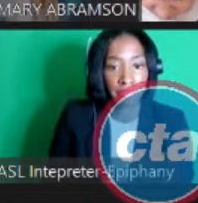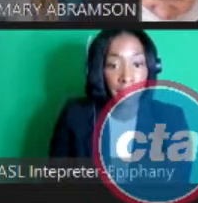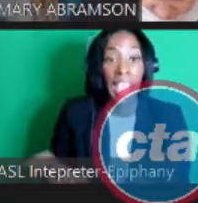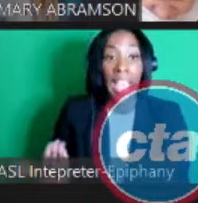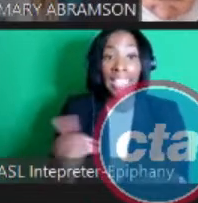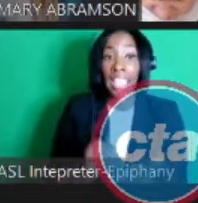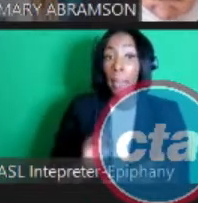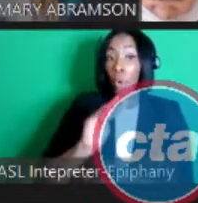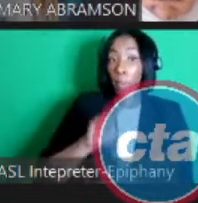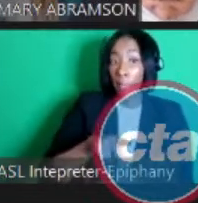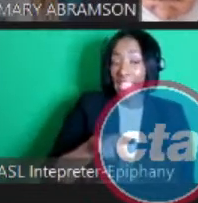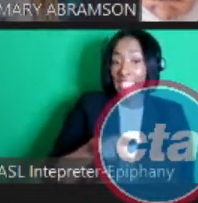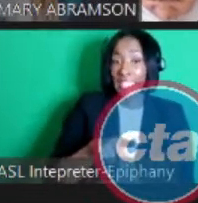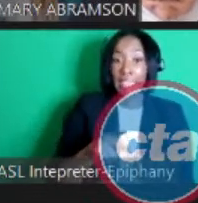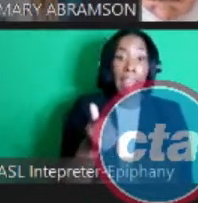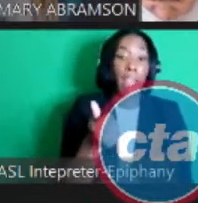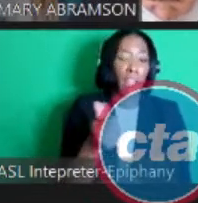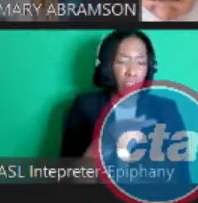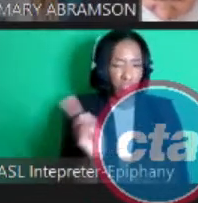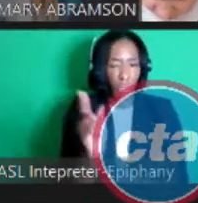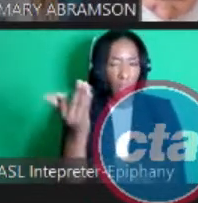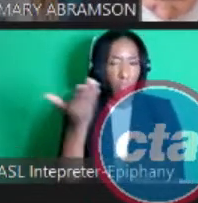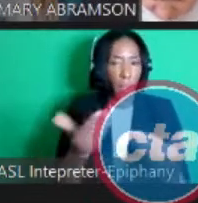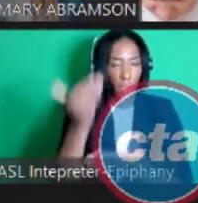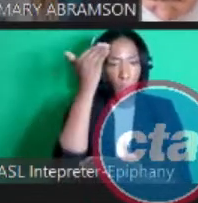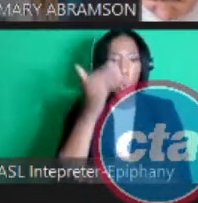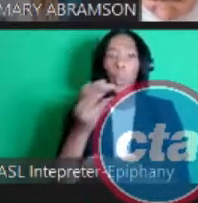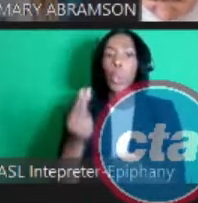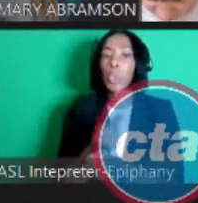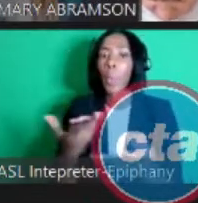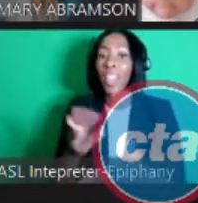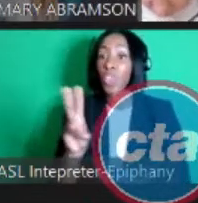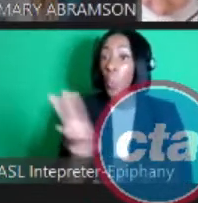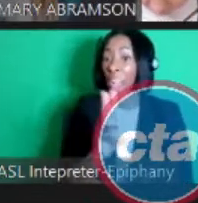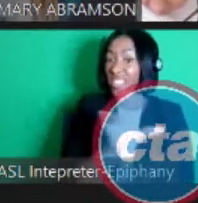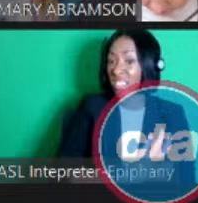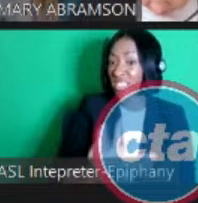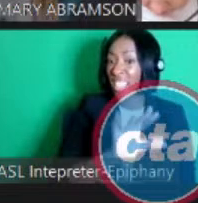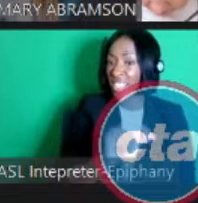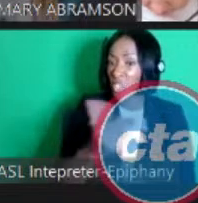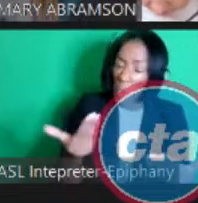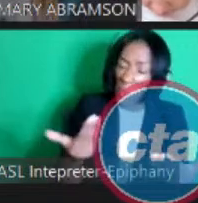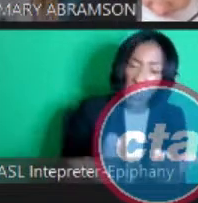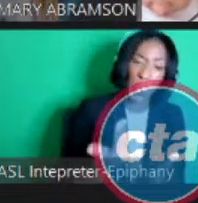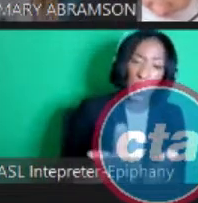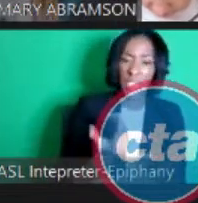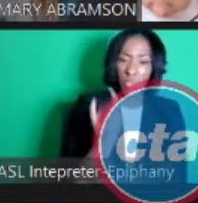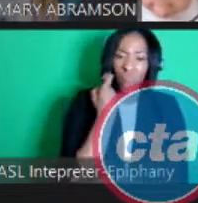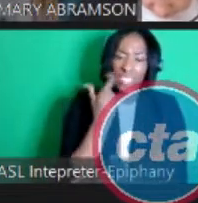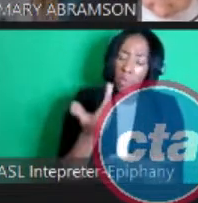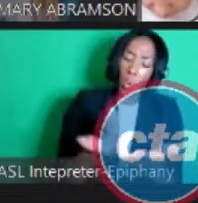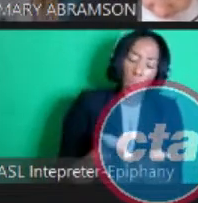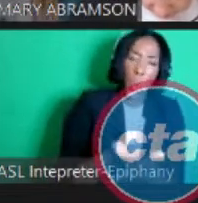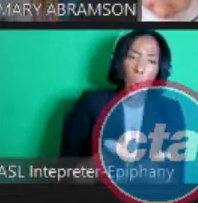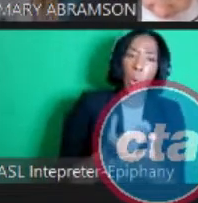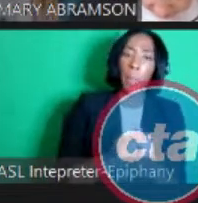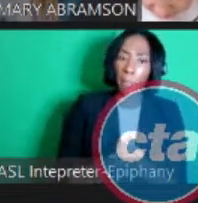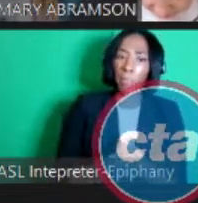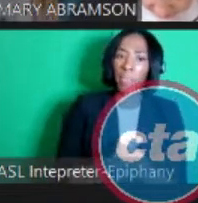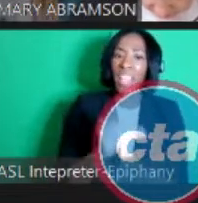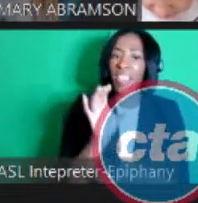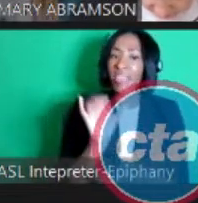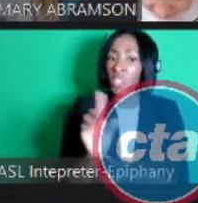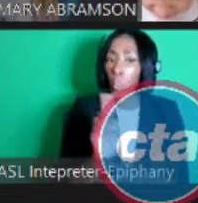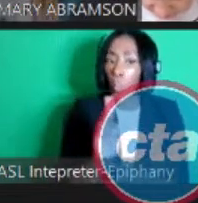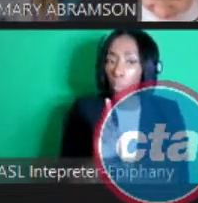Again, McCormick Place, many are probably familiar with it. We're using the west, which is the newest section of McCormick Place. This is where the caucus